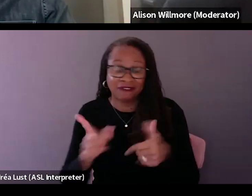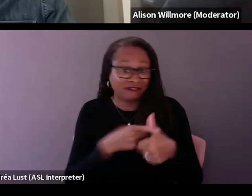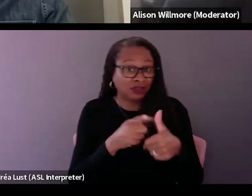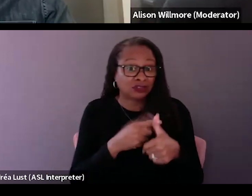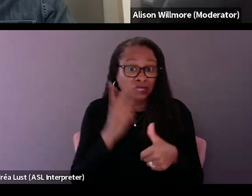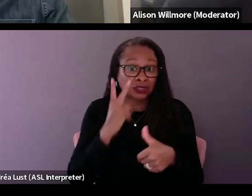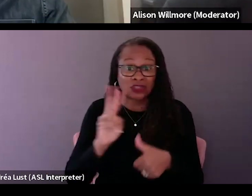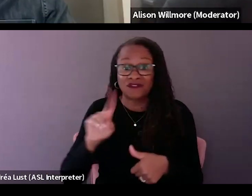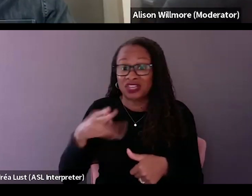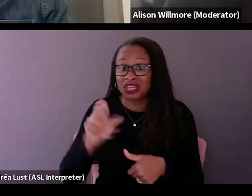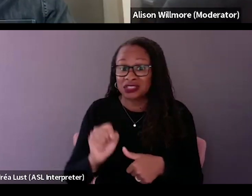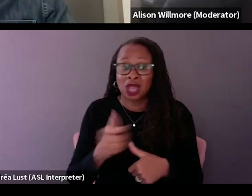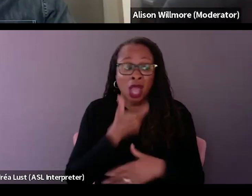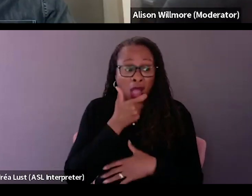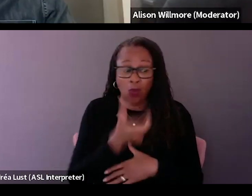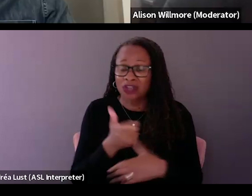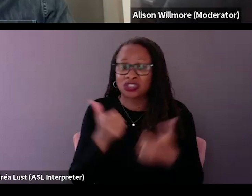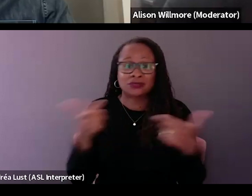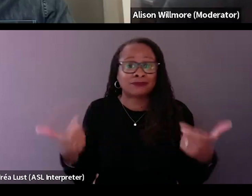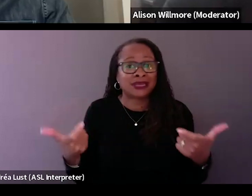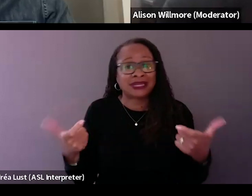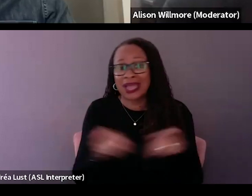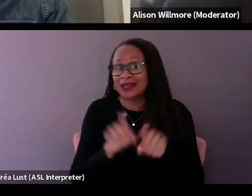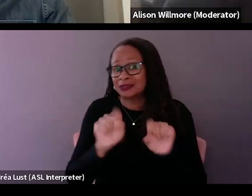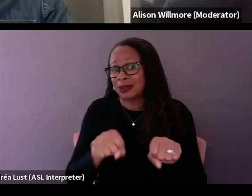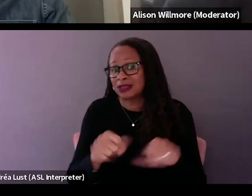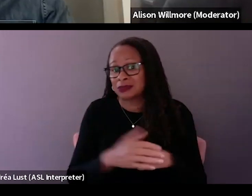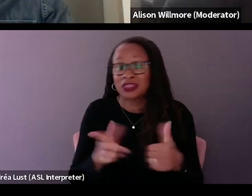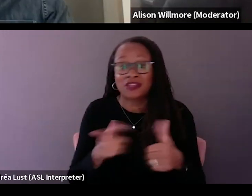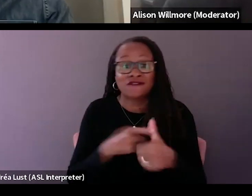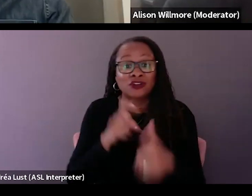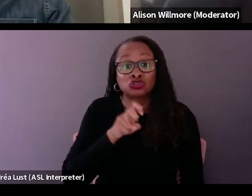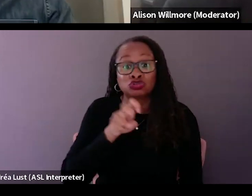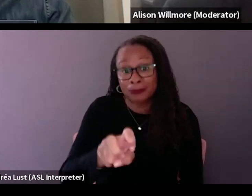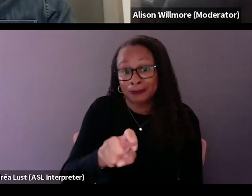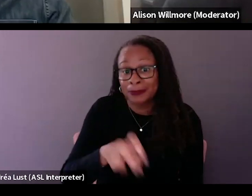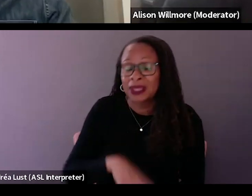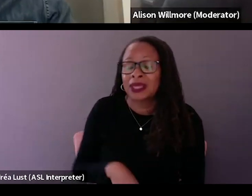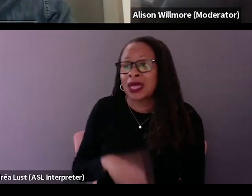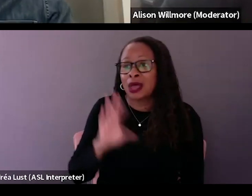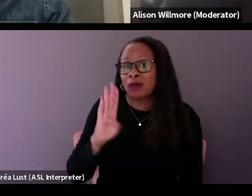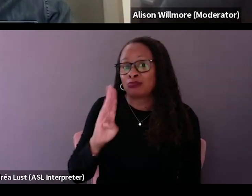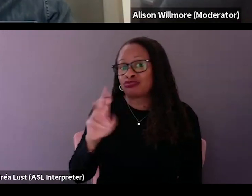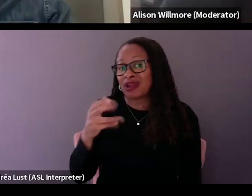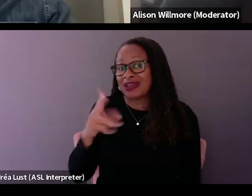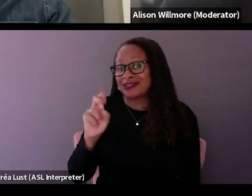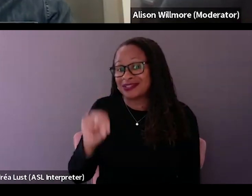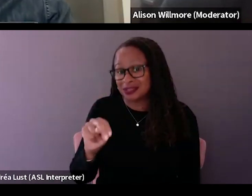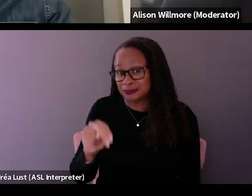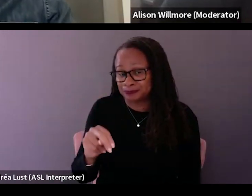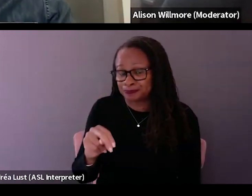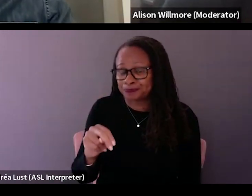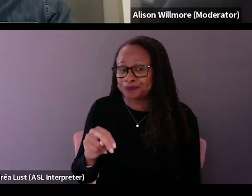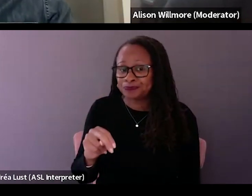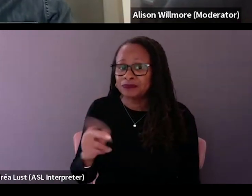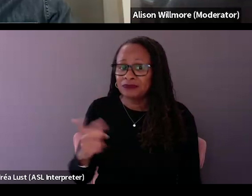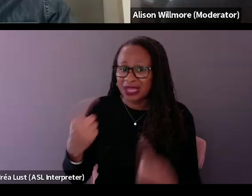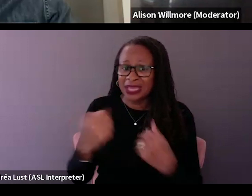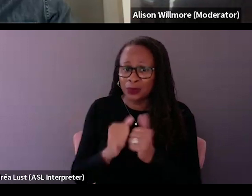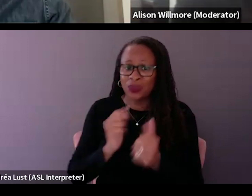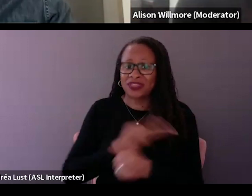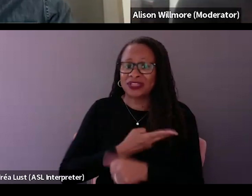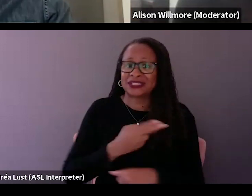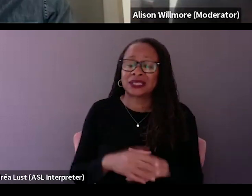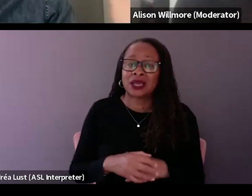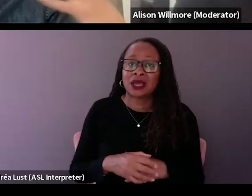her son, came with us. So that was the only shoot he came on, which was key, I realize now, because she was still getting